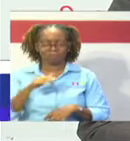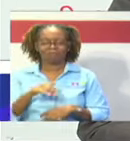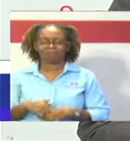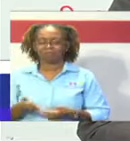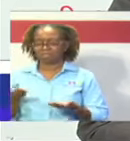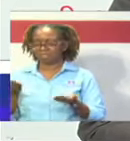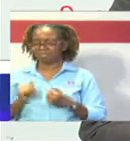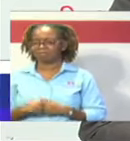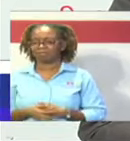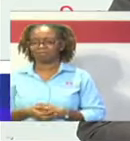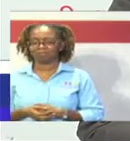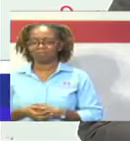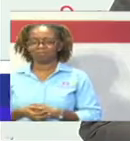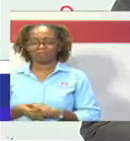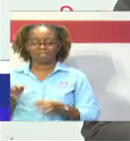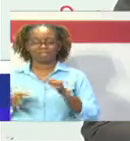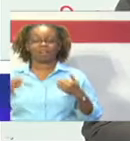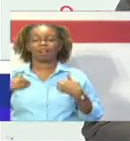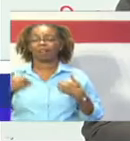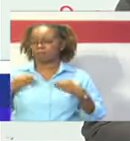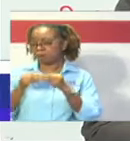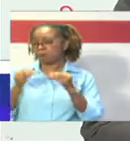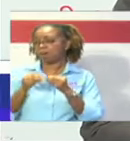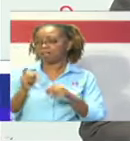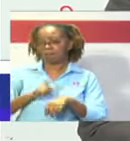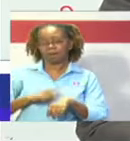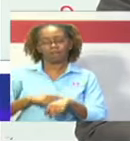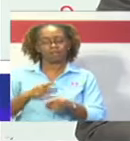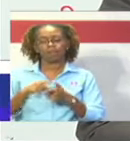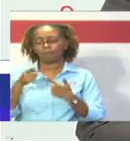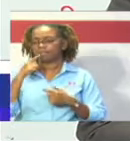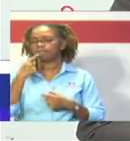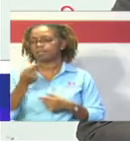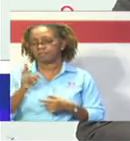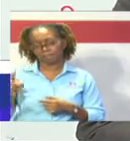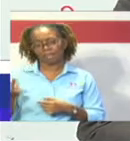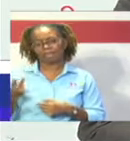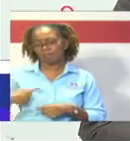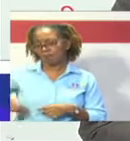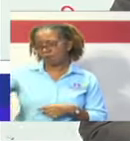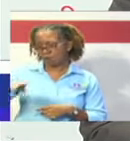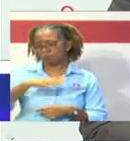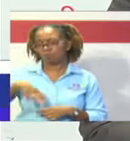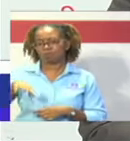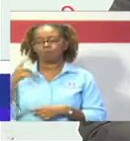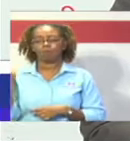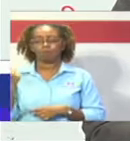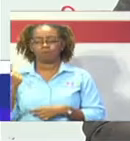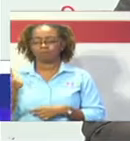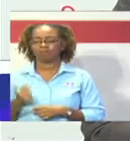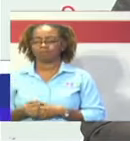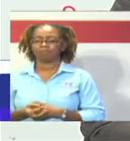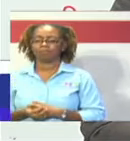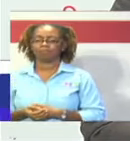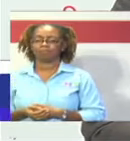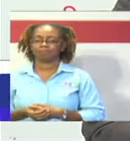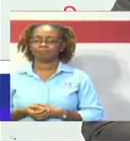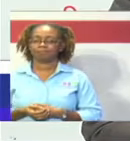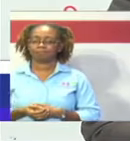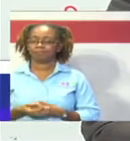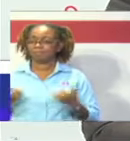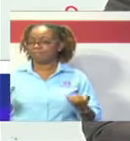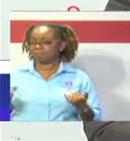time permits, we will facilitate a second round of questions, one question per media house. We begin the question